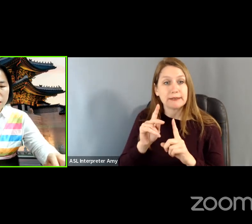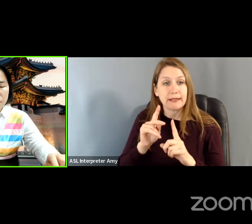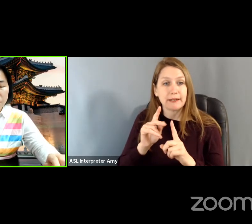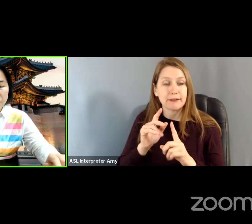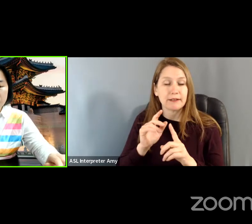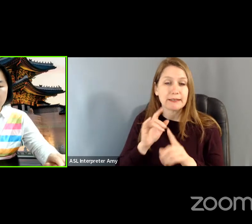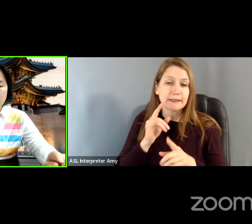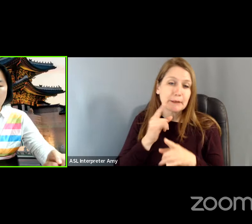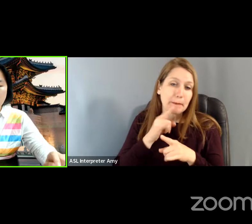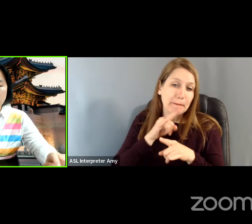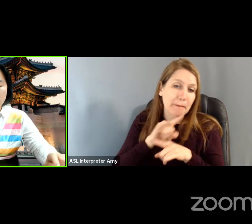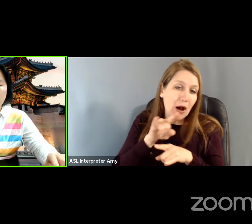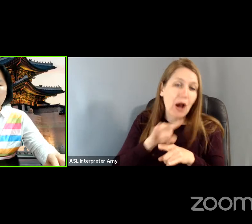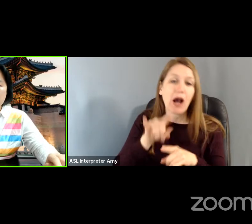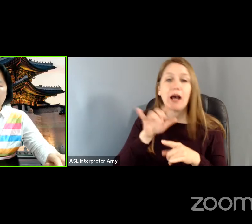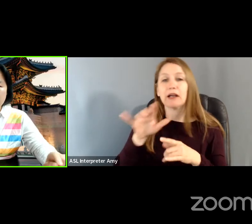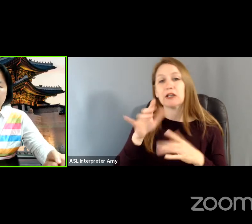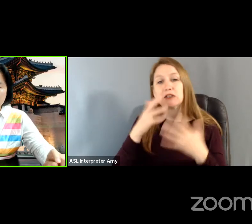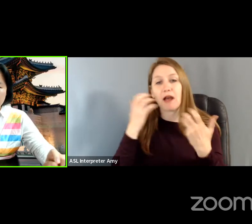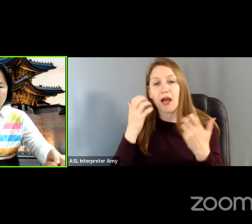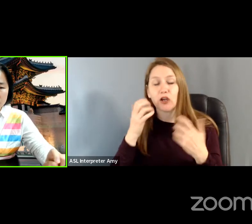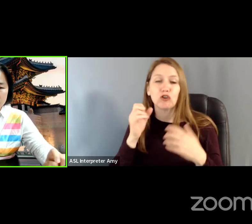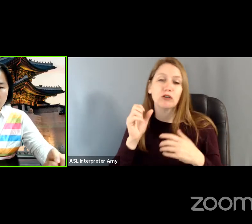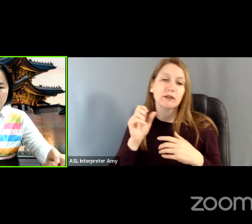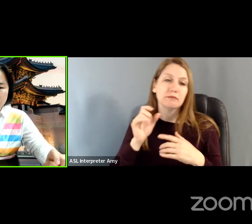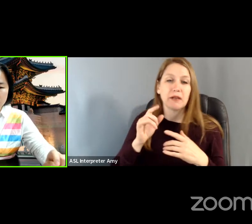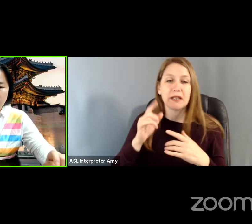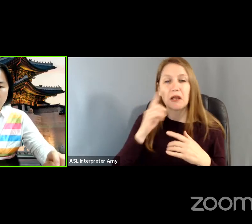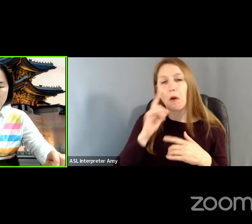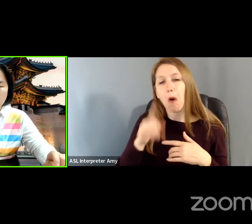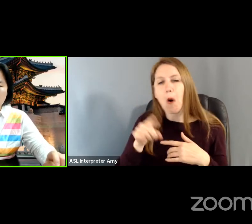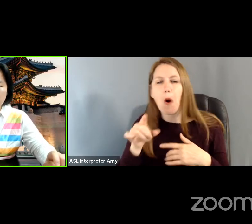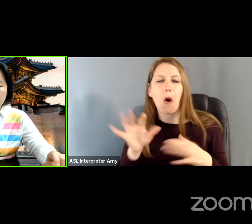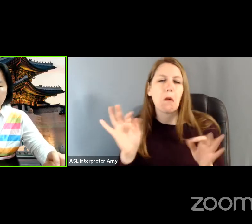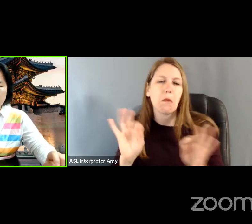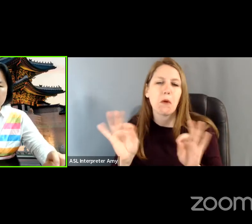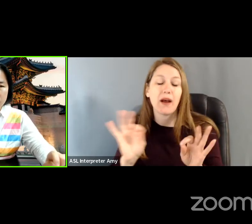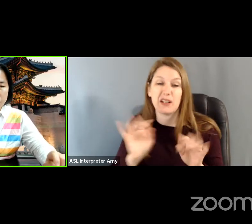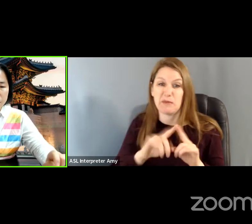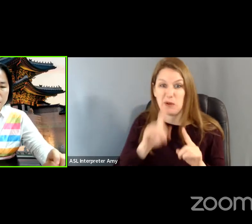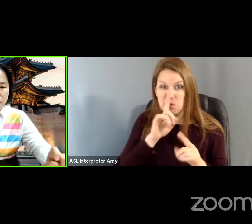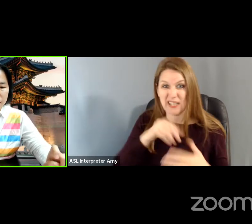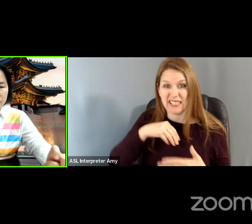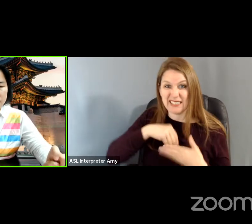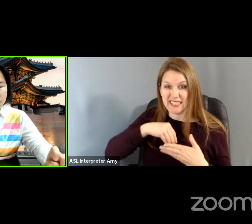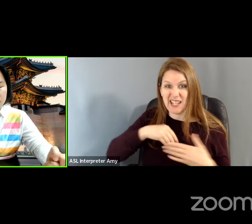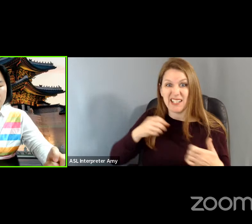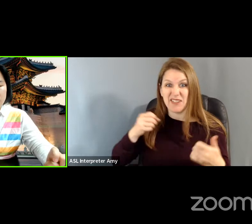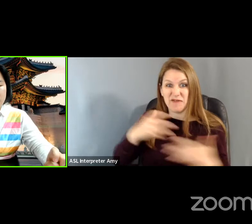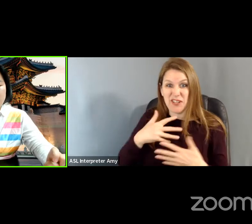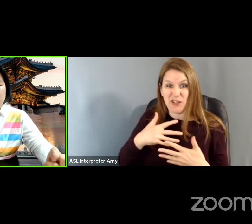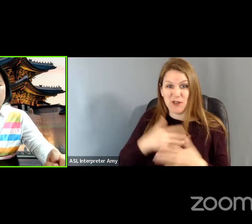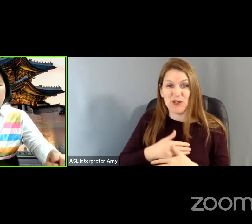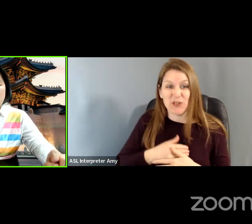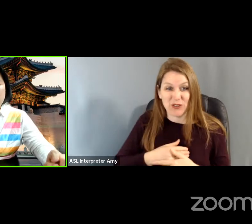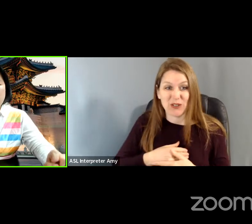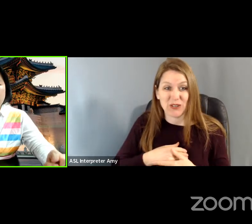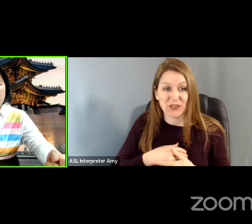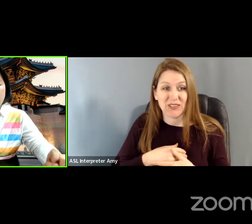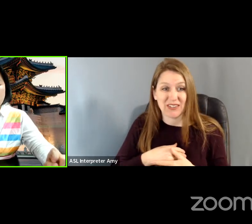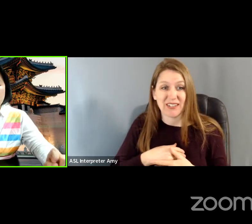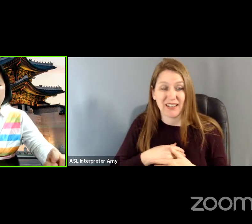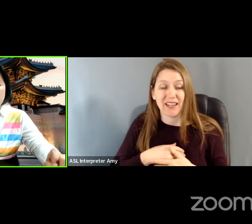vague fear of an object as frightening as a tiger, or even scarier than that. That is